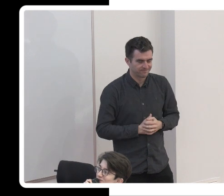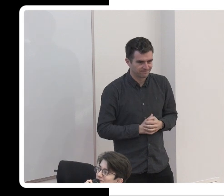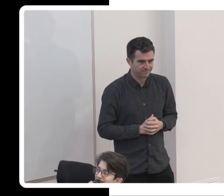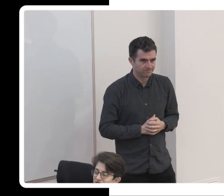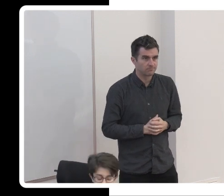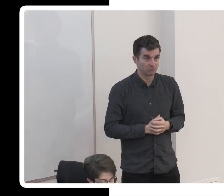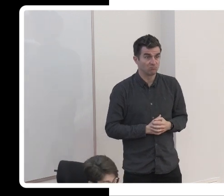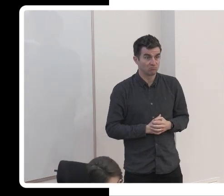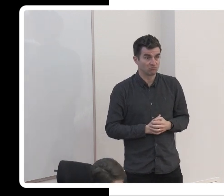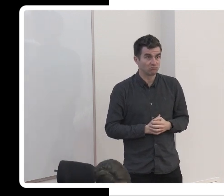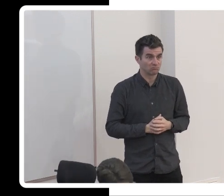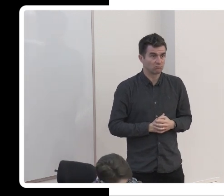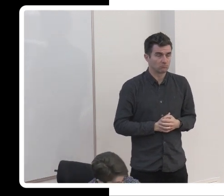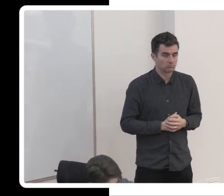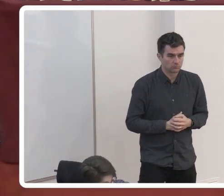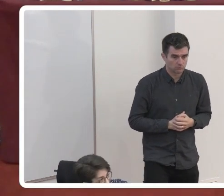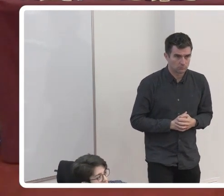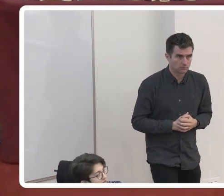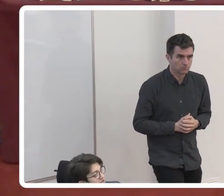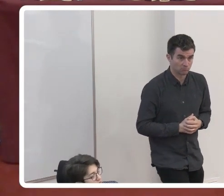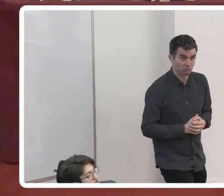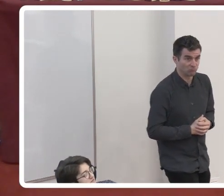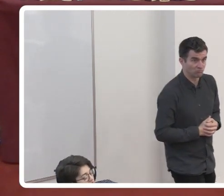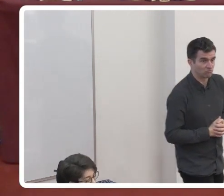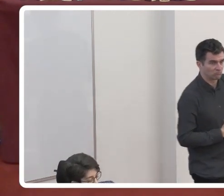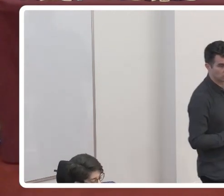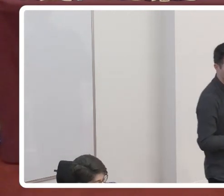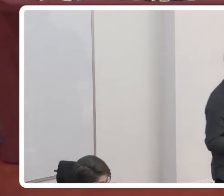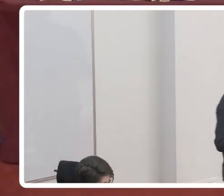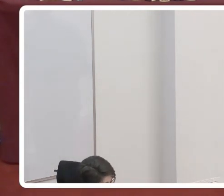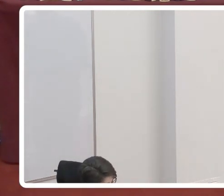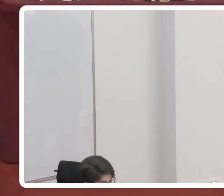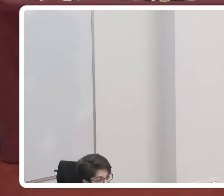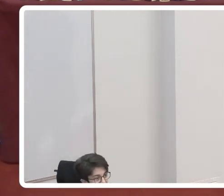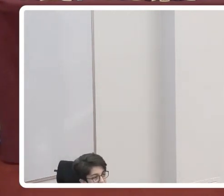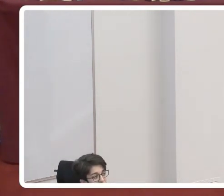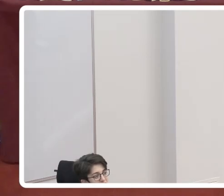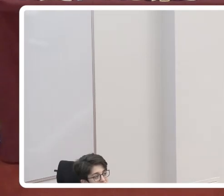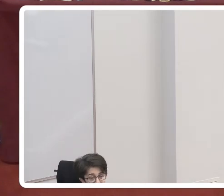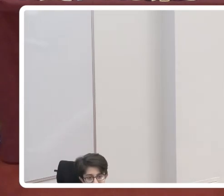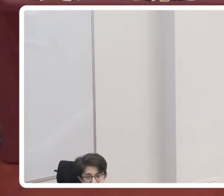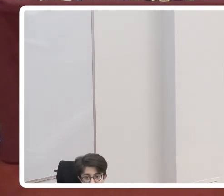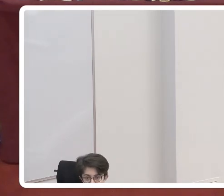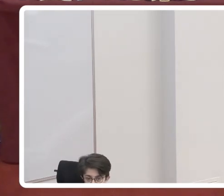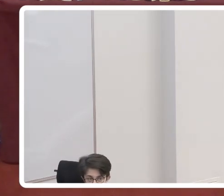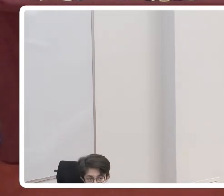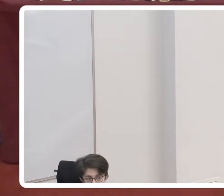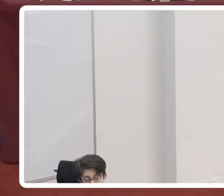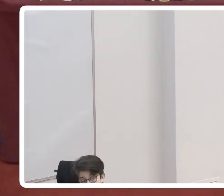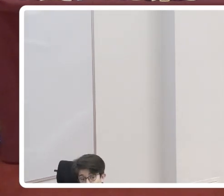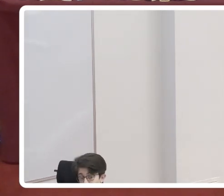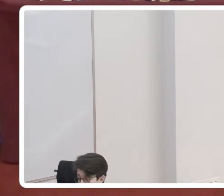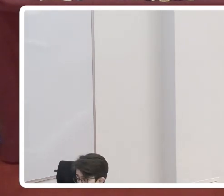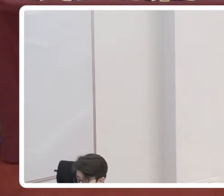Thank you, Banavsha, for outlining the situation for disabled people in Afghanistan and the mechanisms that